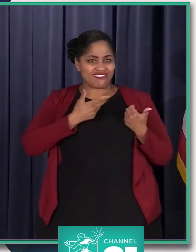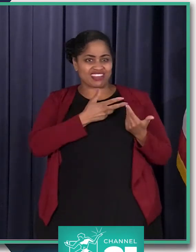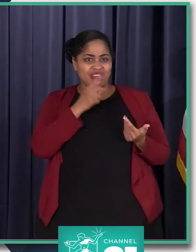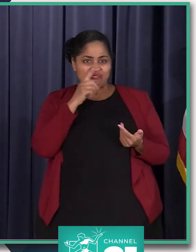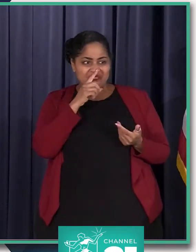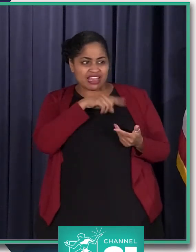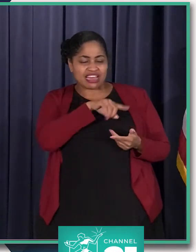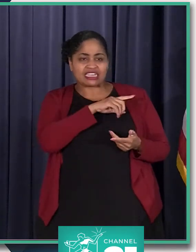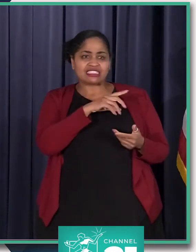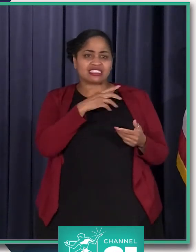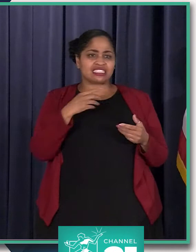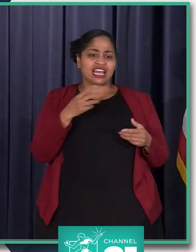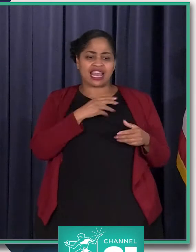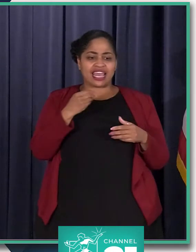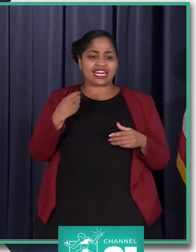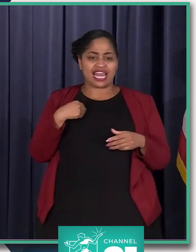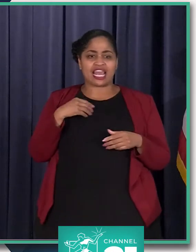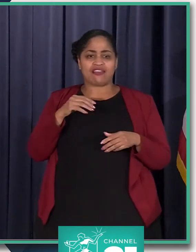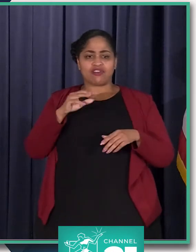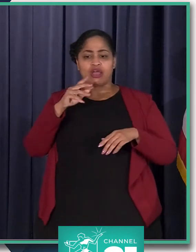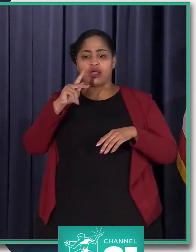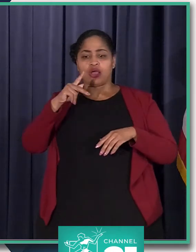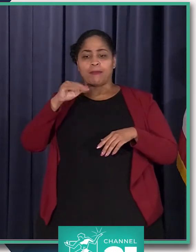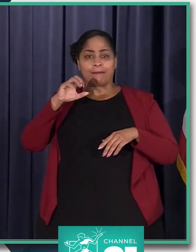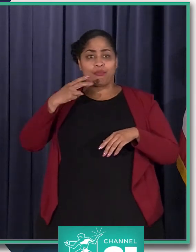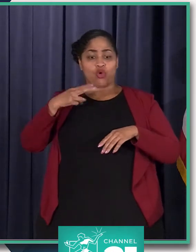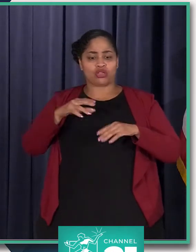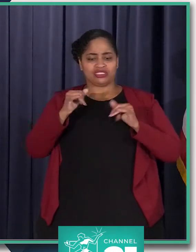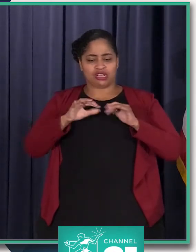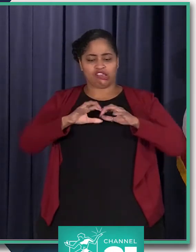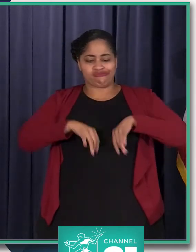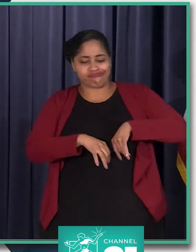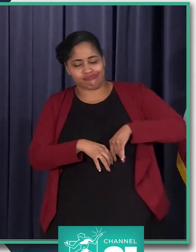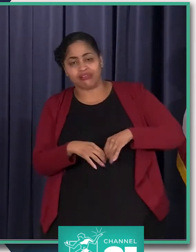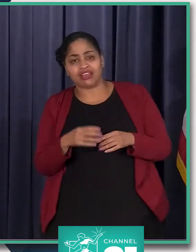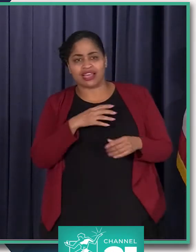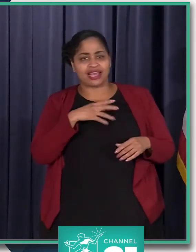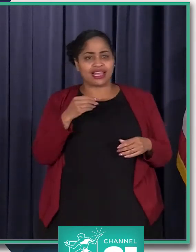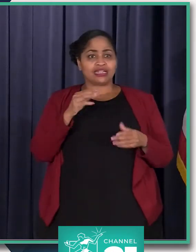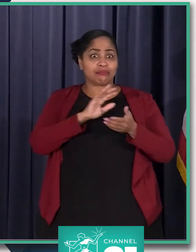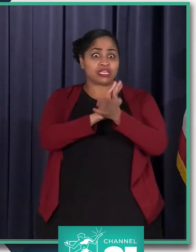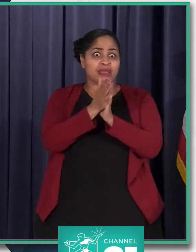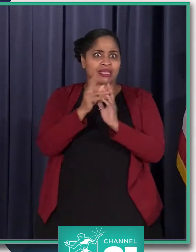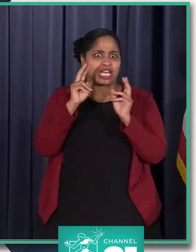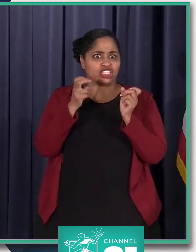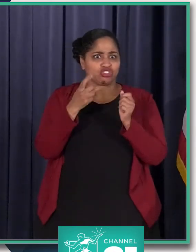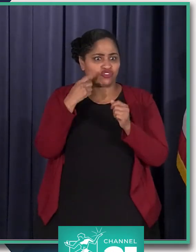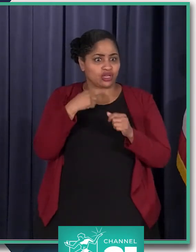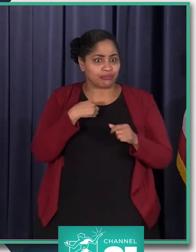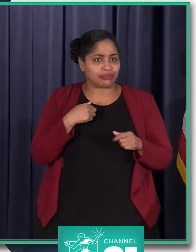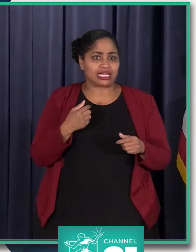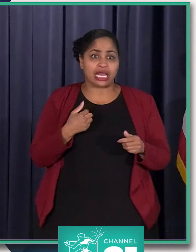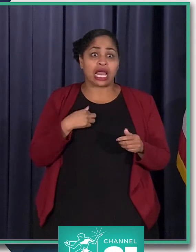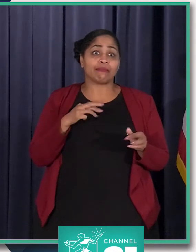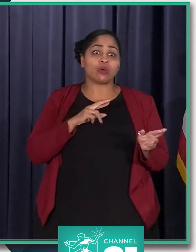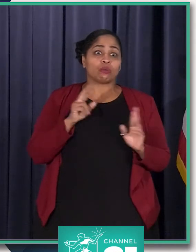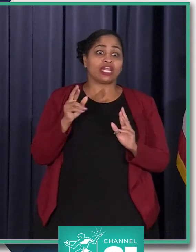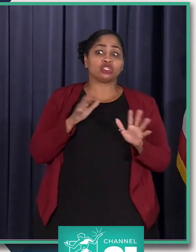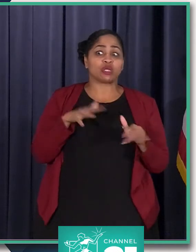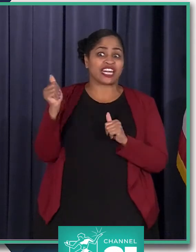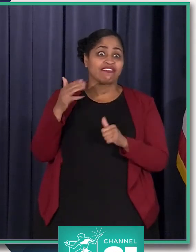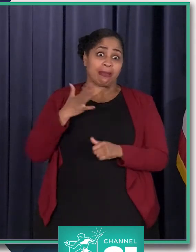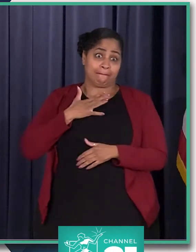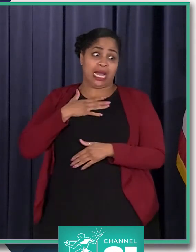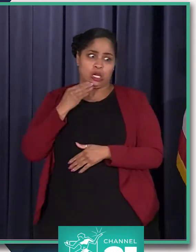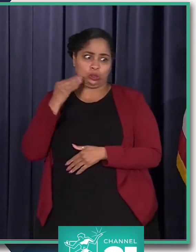in concrete porch. And it's becoming a issue for me, so much so that I am ready to leave